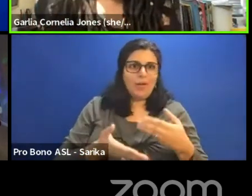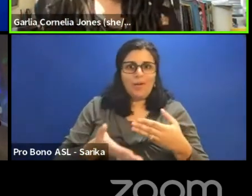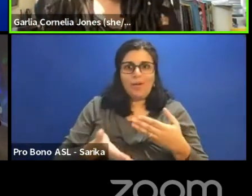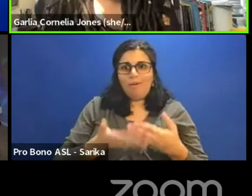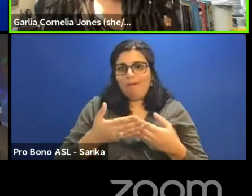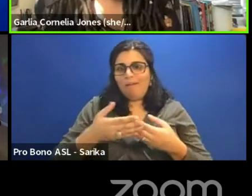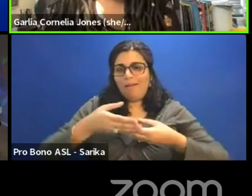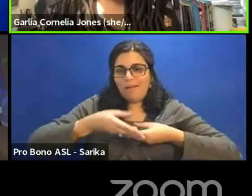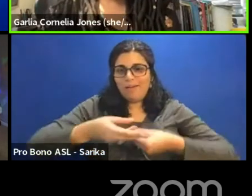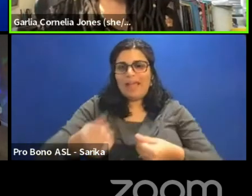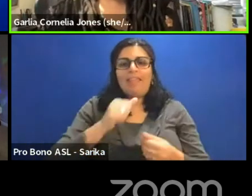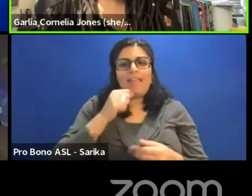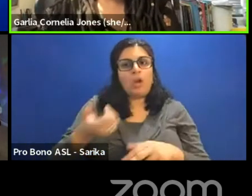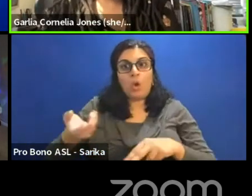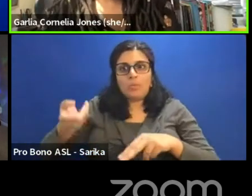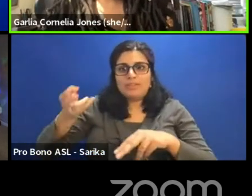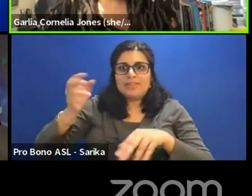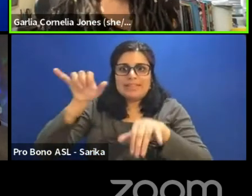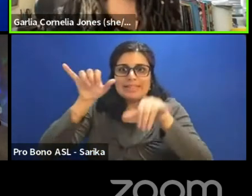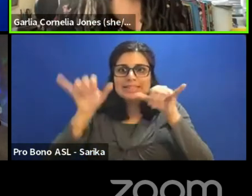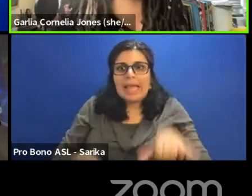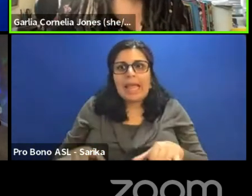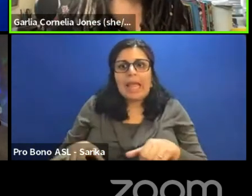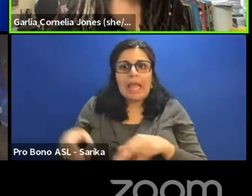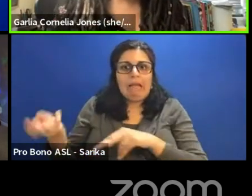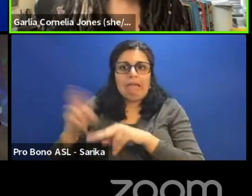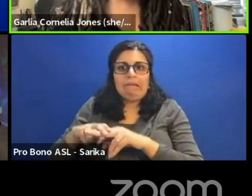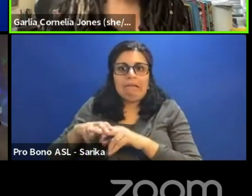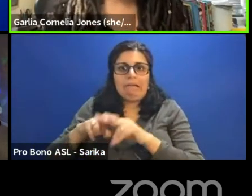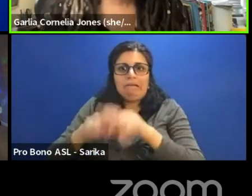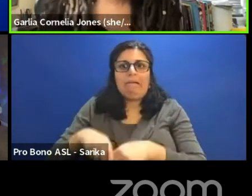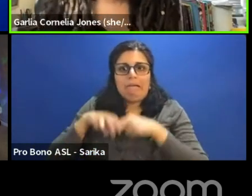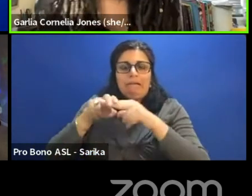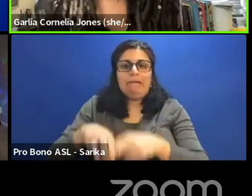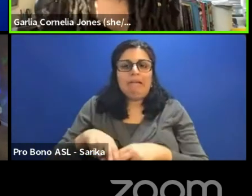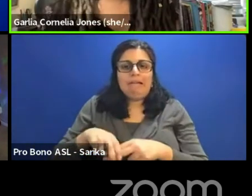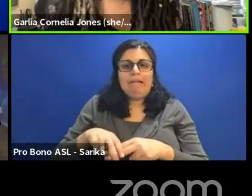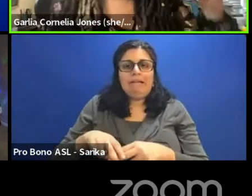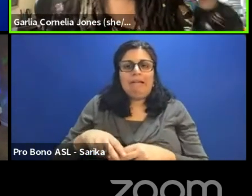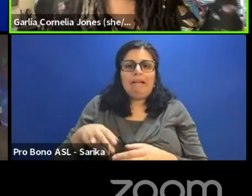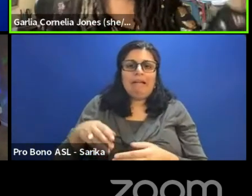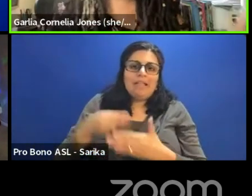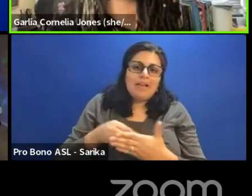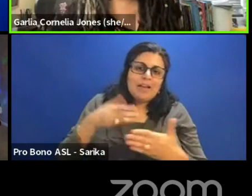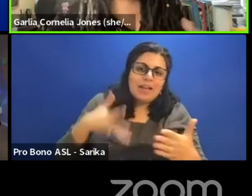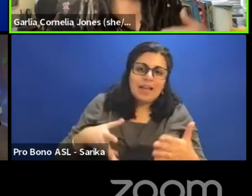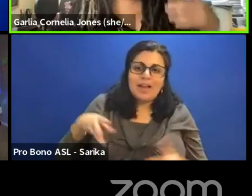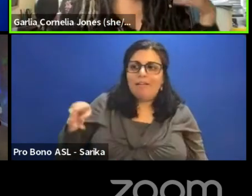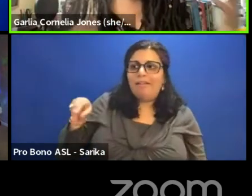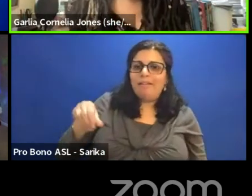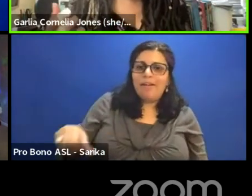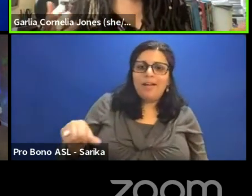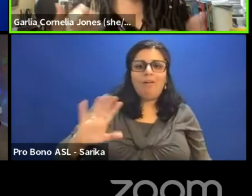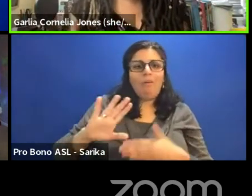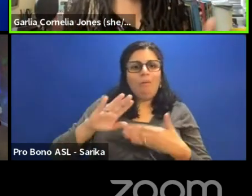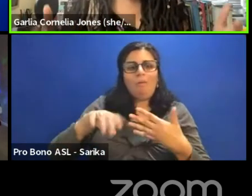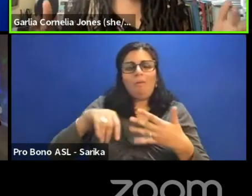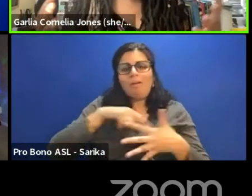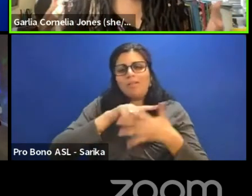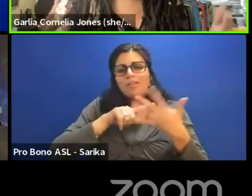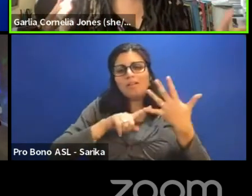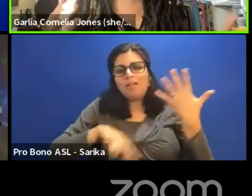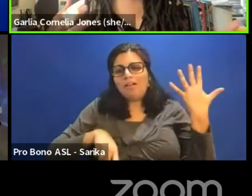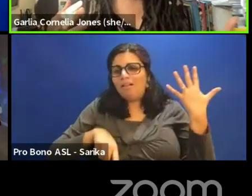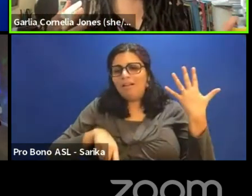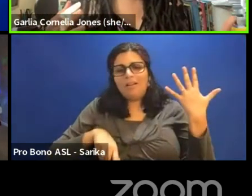don't stay in their high chairs, and high chairs are expensive, and you have to have the money to have them, and all of those things. So like